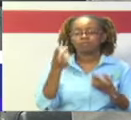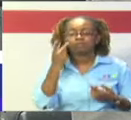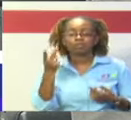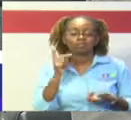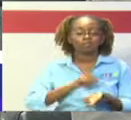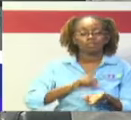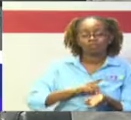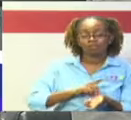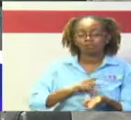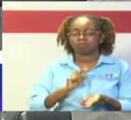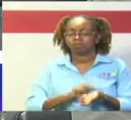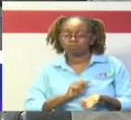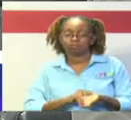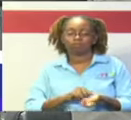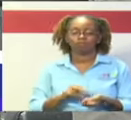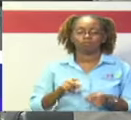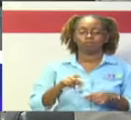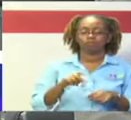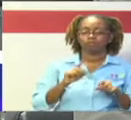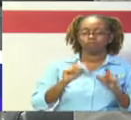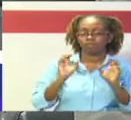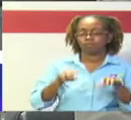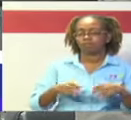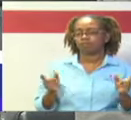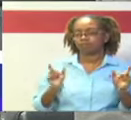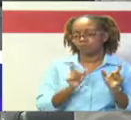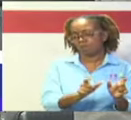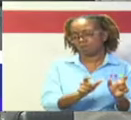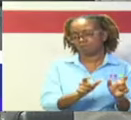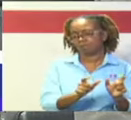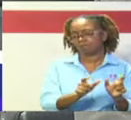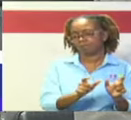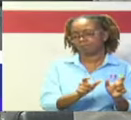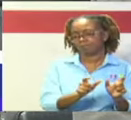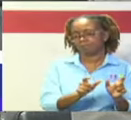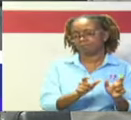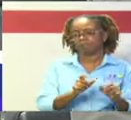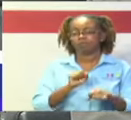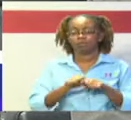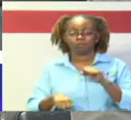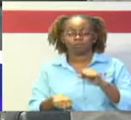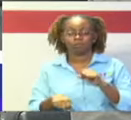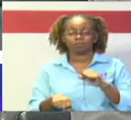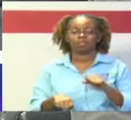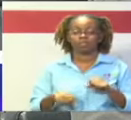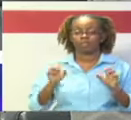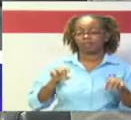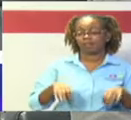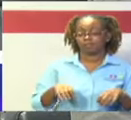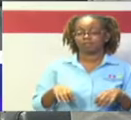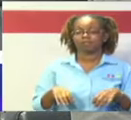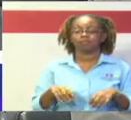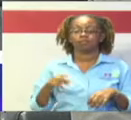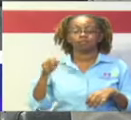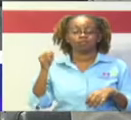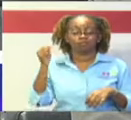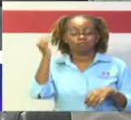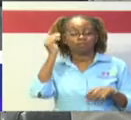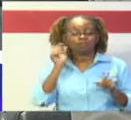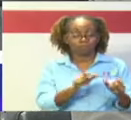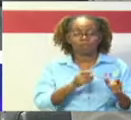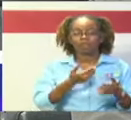identification of contacts, quarantine, etc., just preemptively, even before any identification of a variant or otherwise would be made.